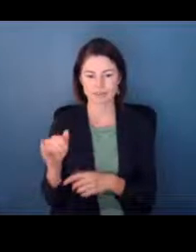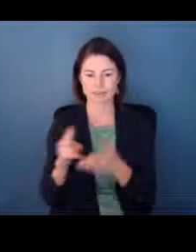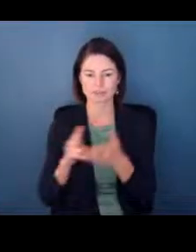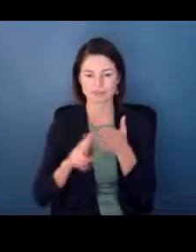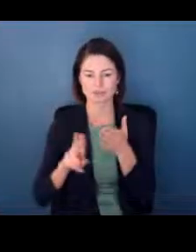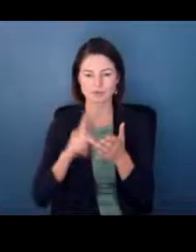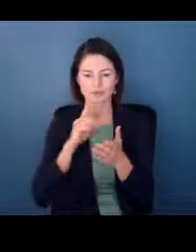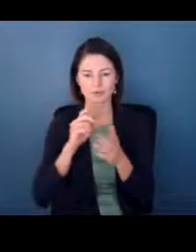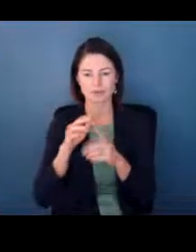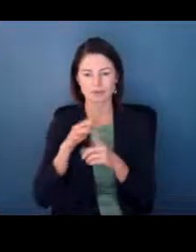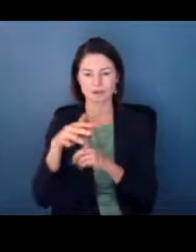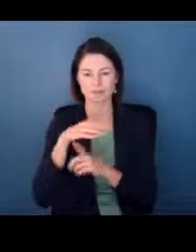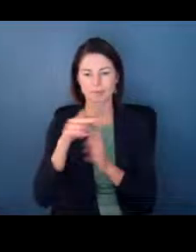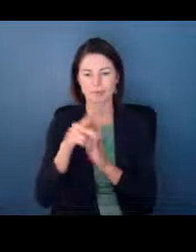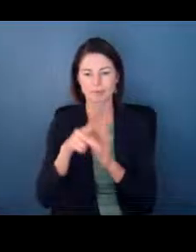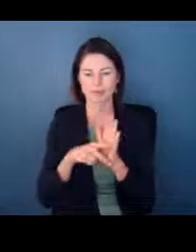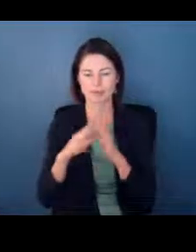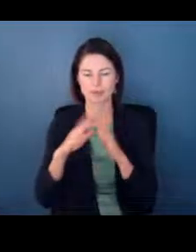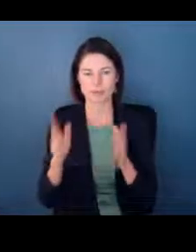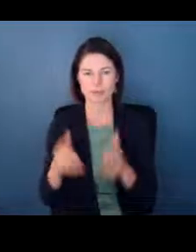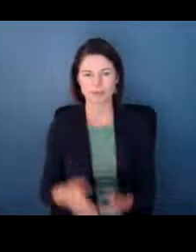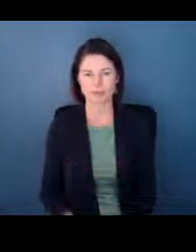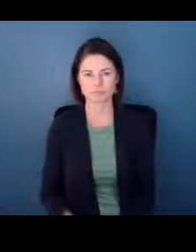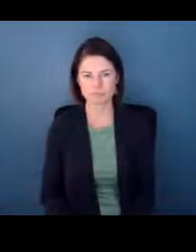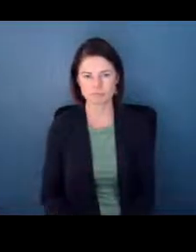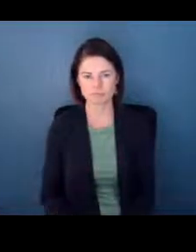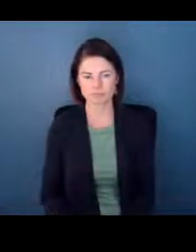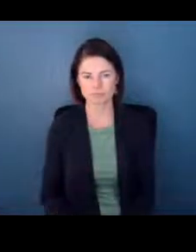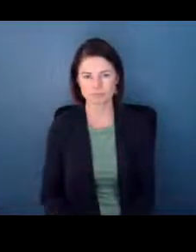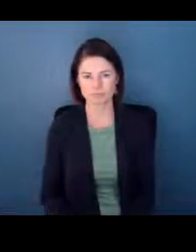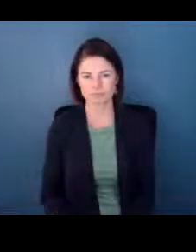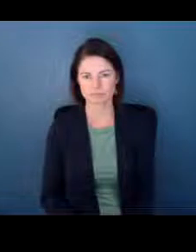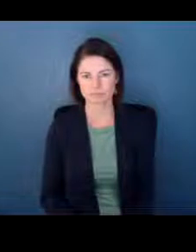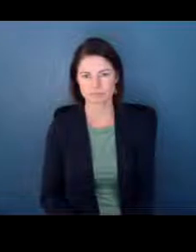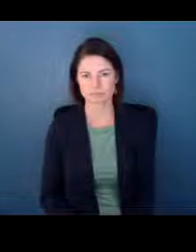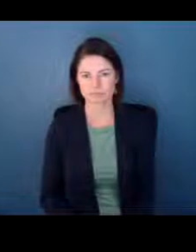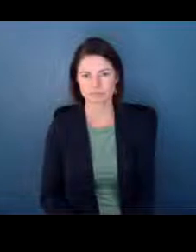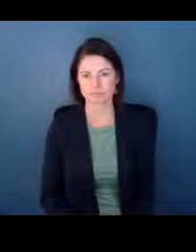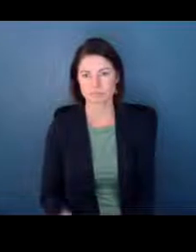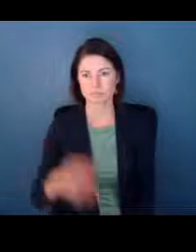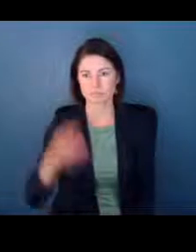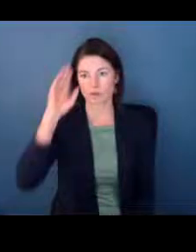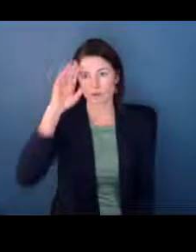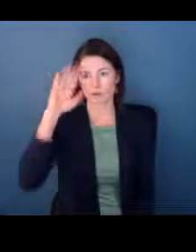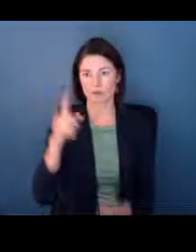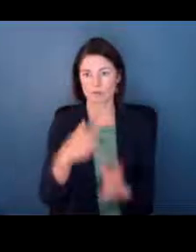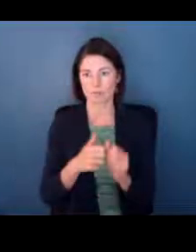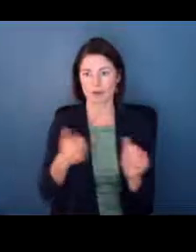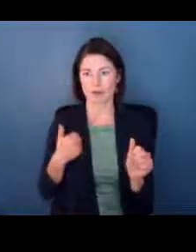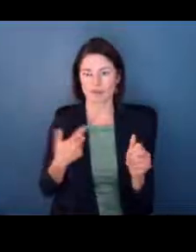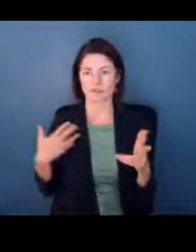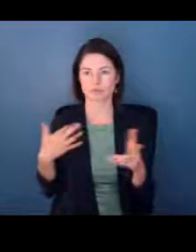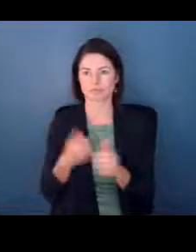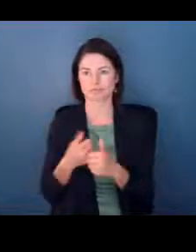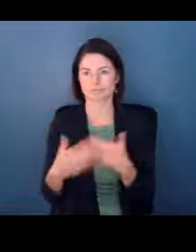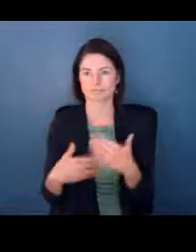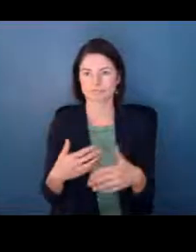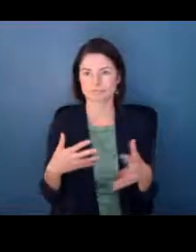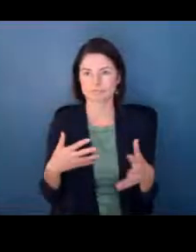for being up here a little too early. I know you're running behind, so I want to help keep you on schedule and move quickly through this. I'll give a